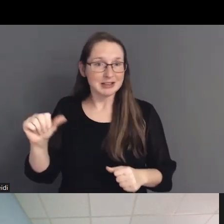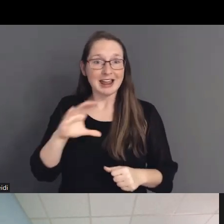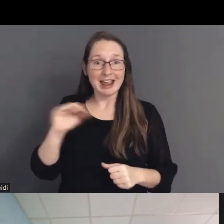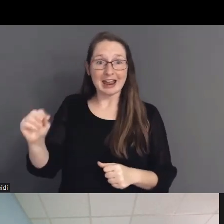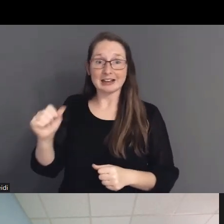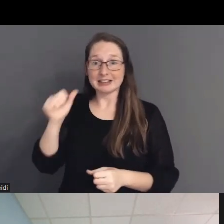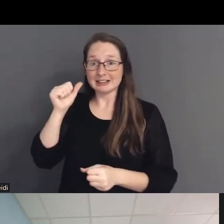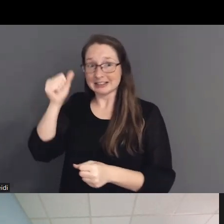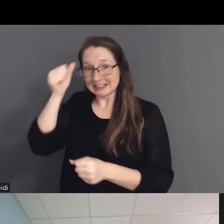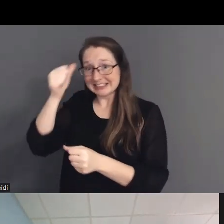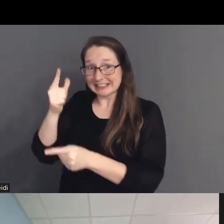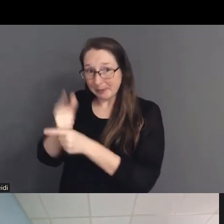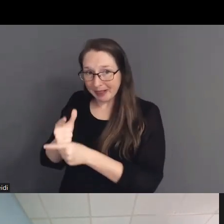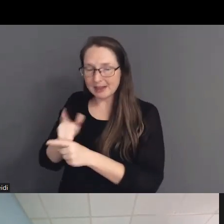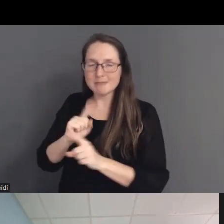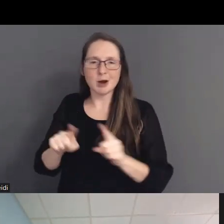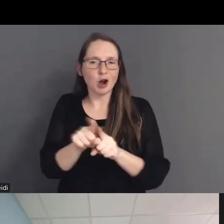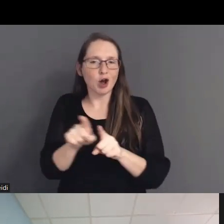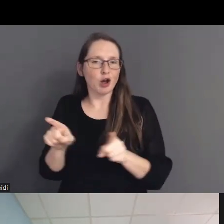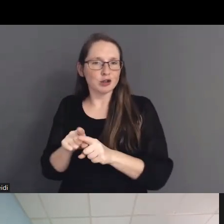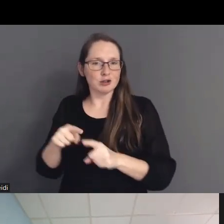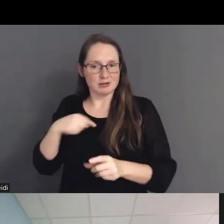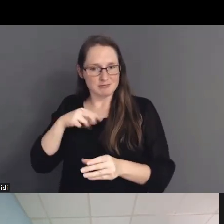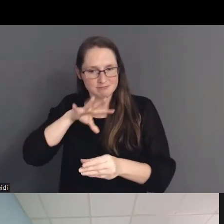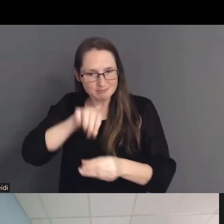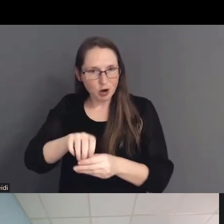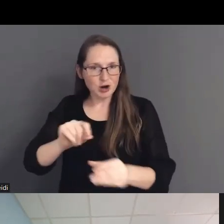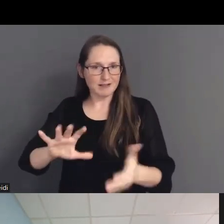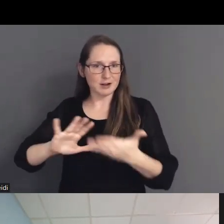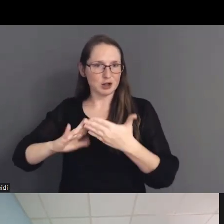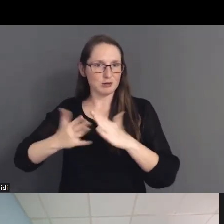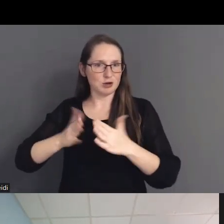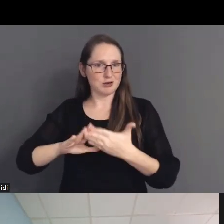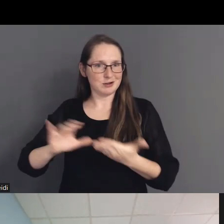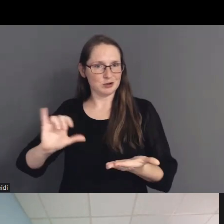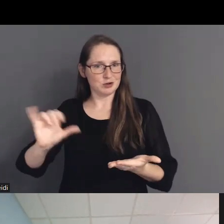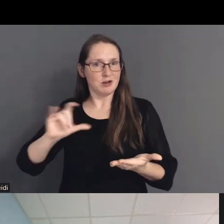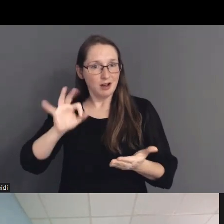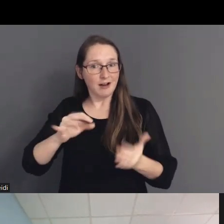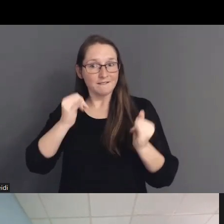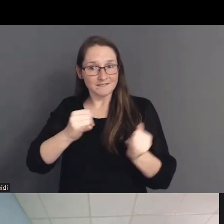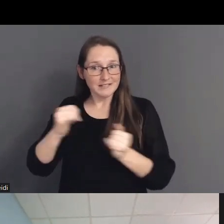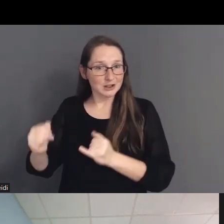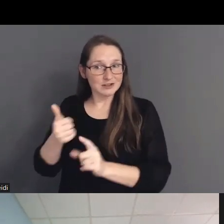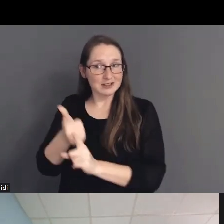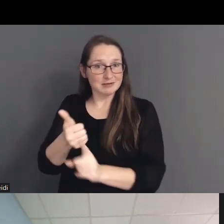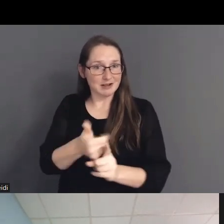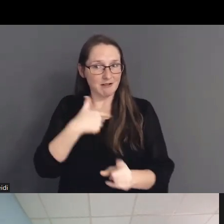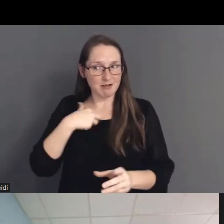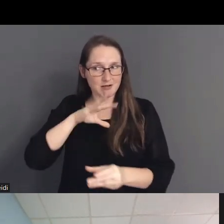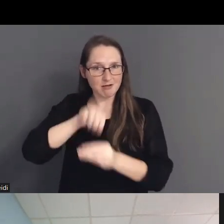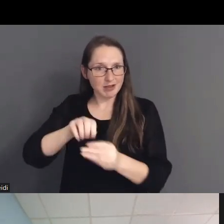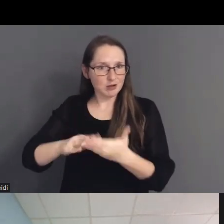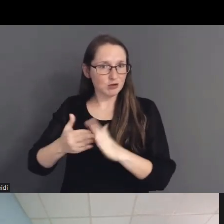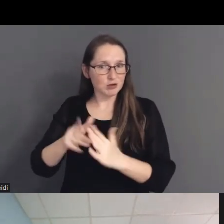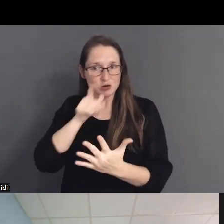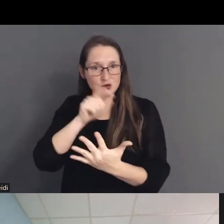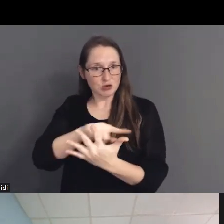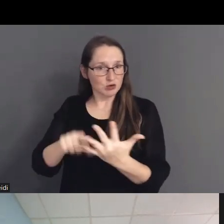sibling, but then also being a part of a community of individuals themselves that have a lot of